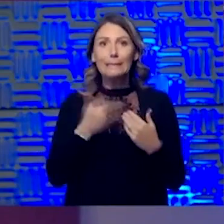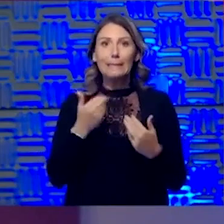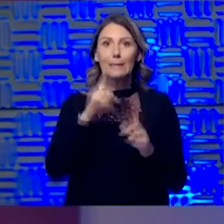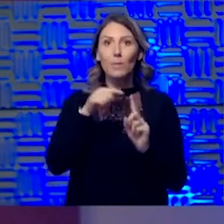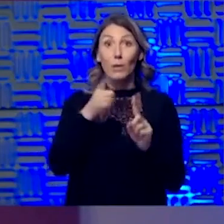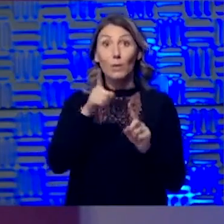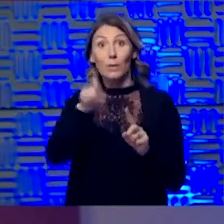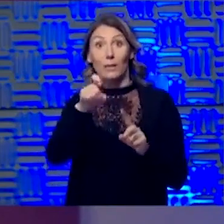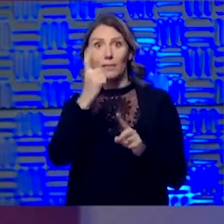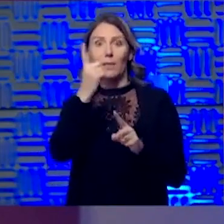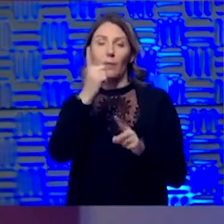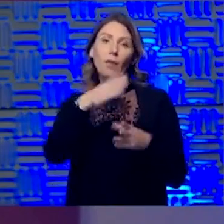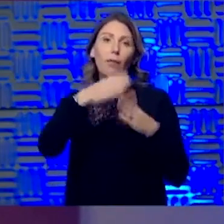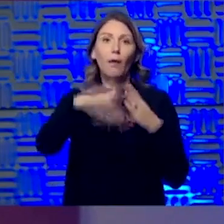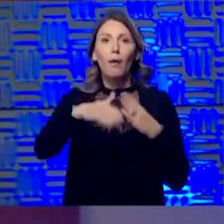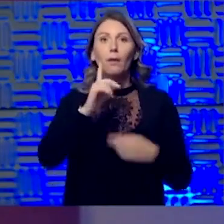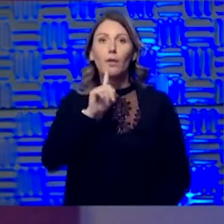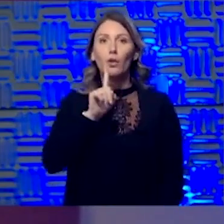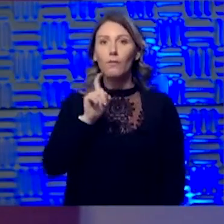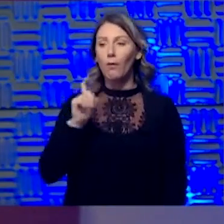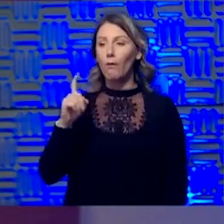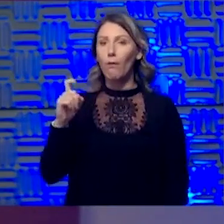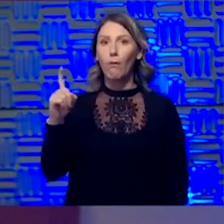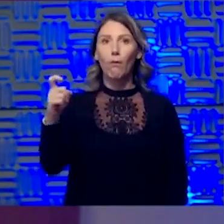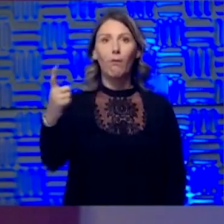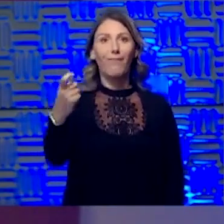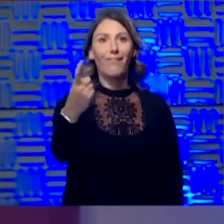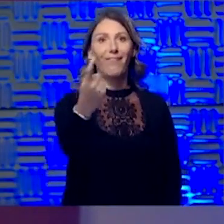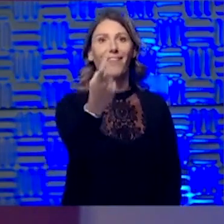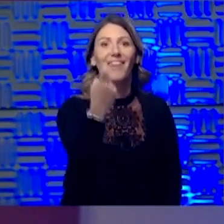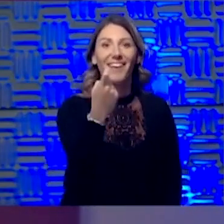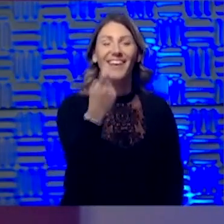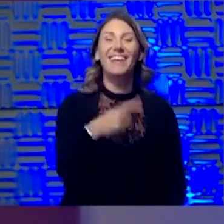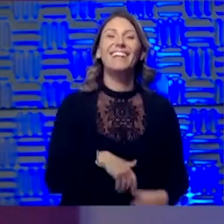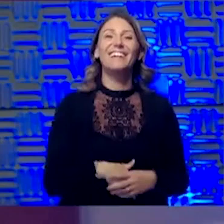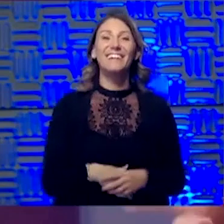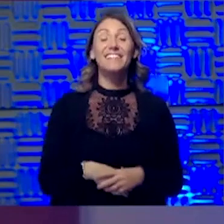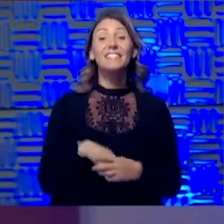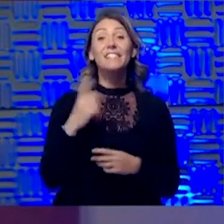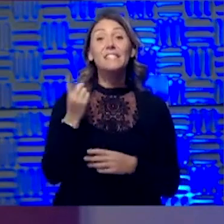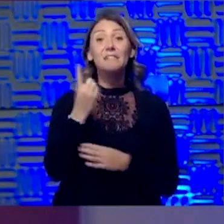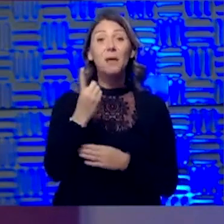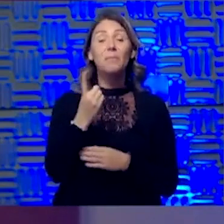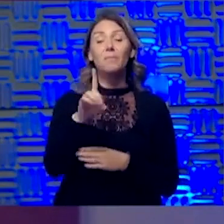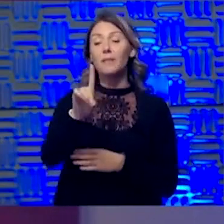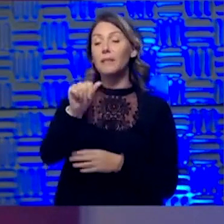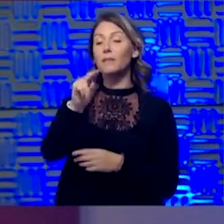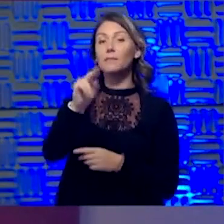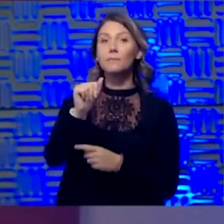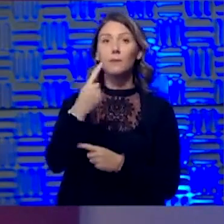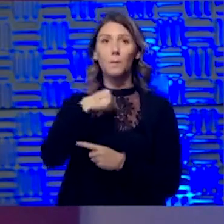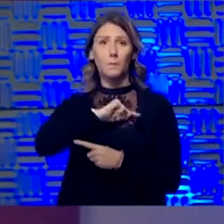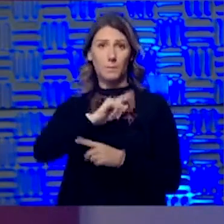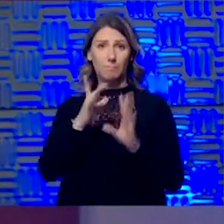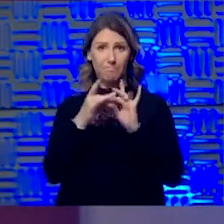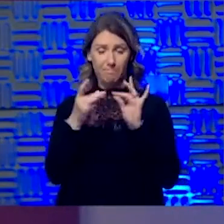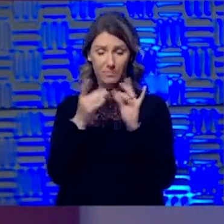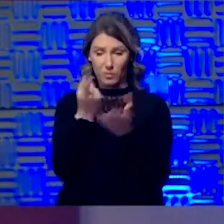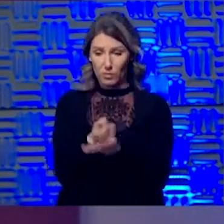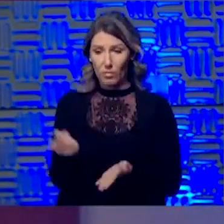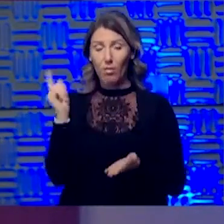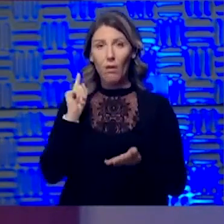at the end and you have to go all the way around in a circle. I think something that is, and Dana and I actually talked about this last week, one of the